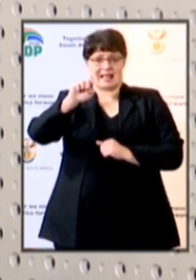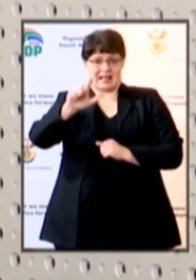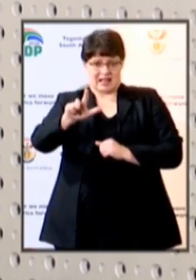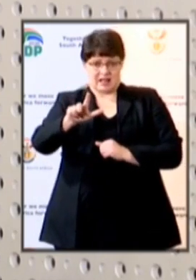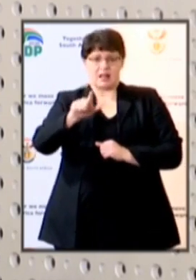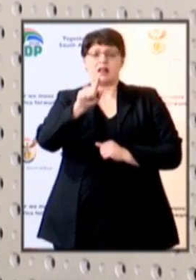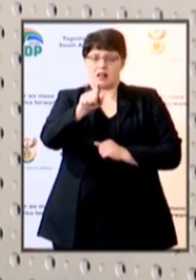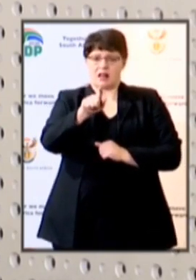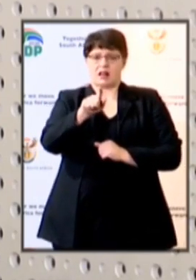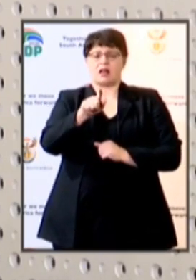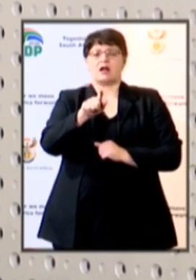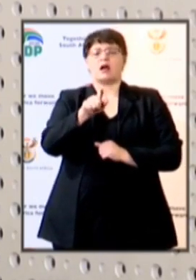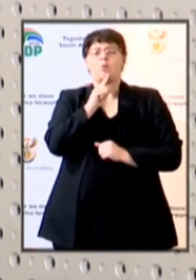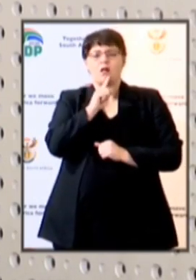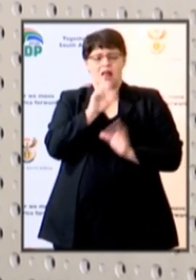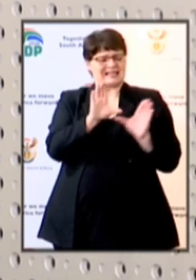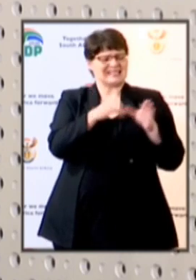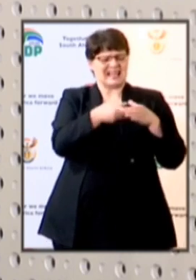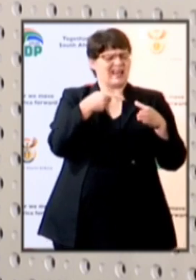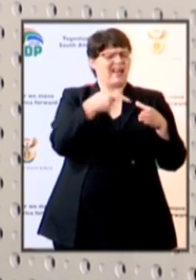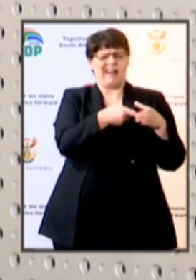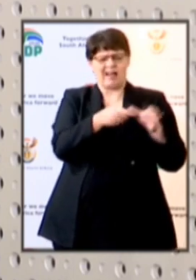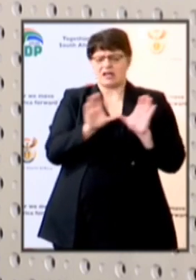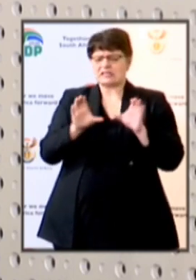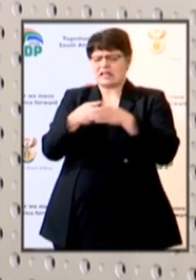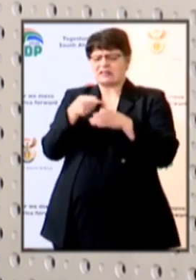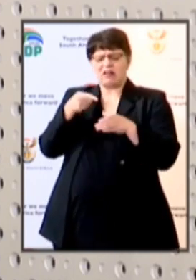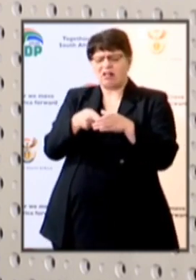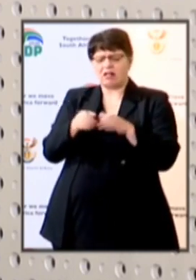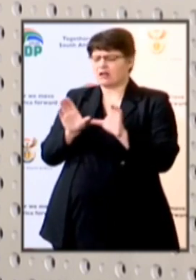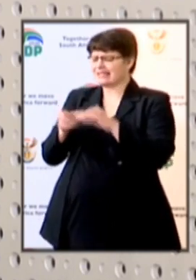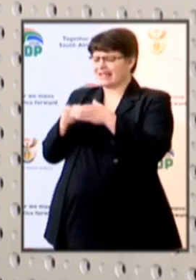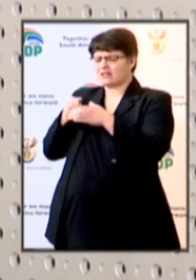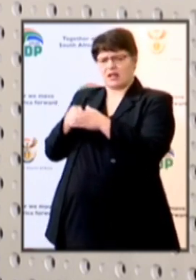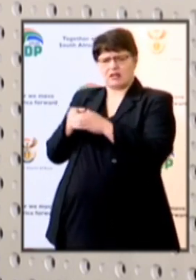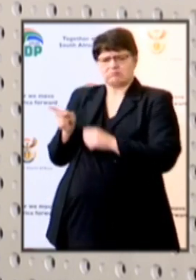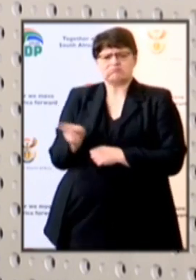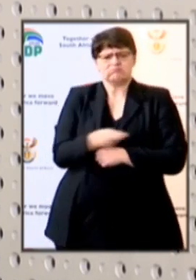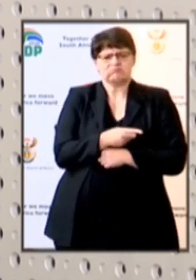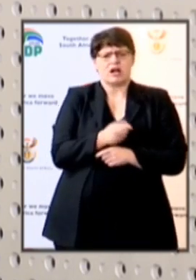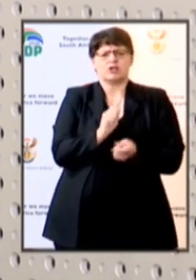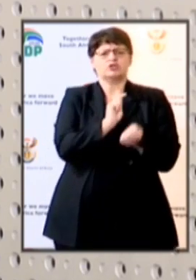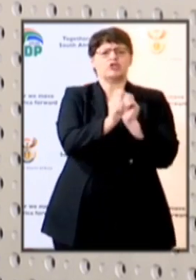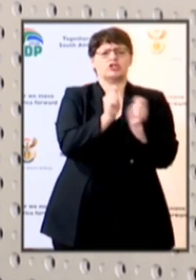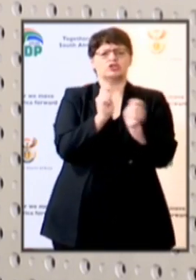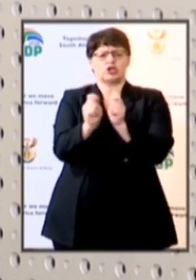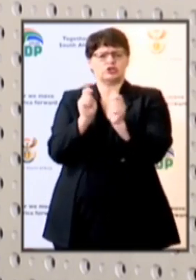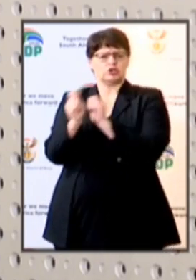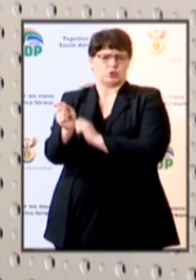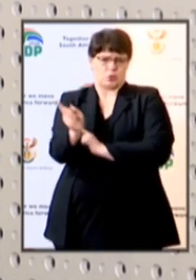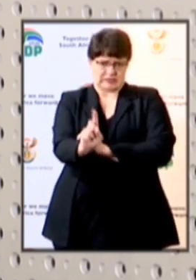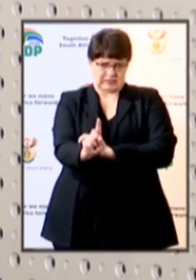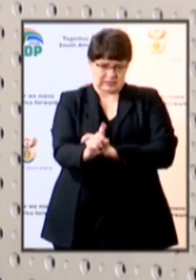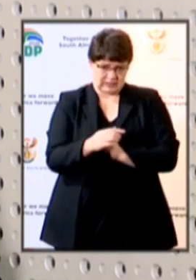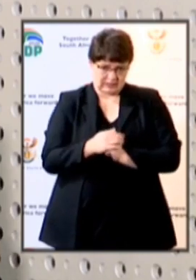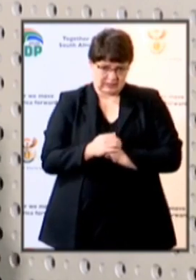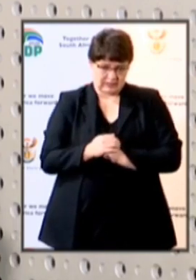around the sectors what are the things that are changing. That's the important thing, to